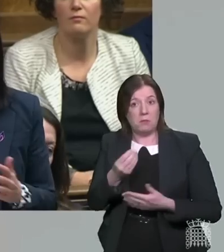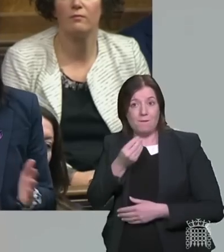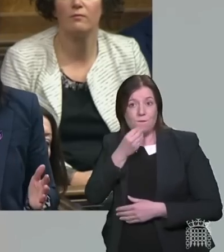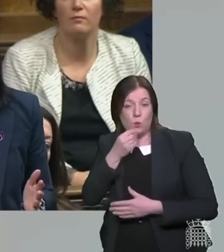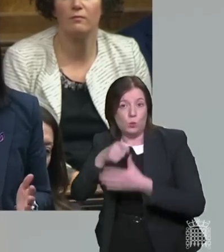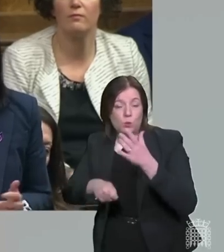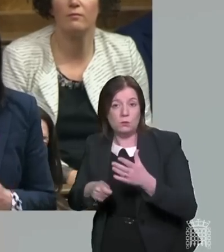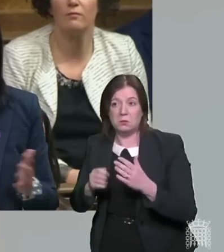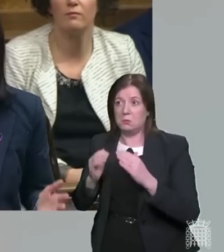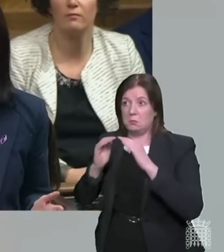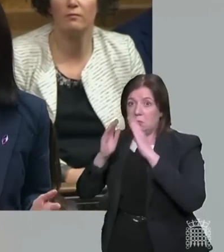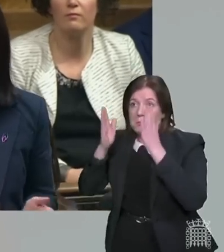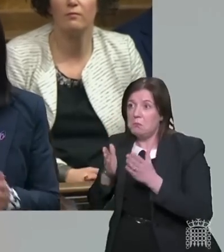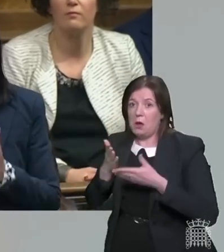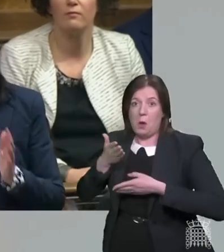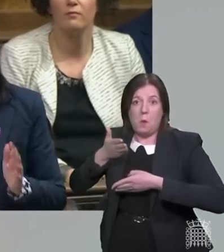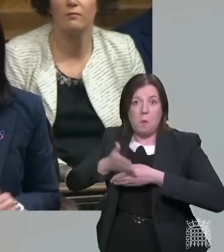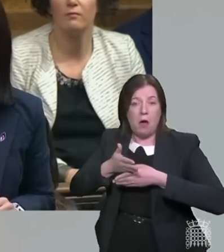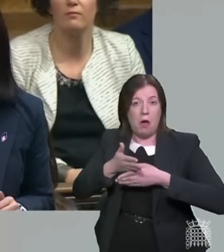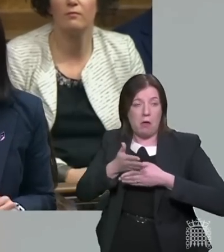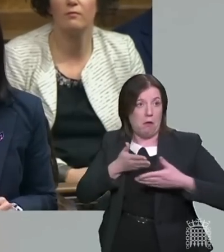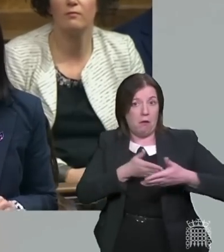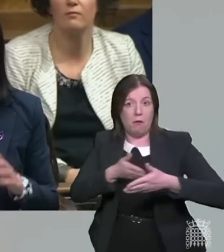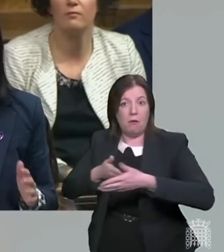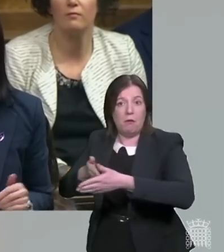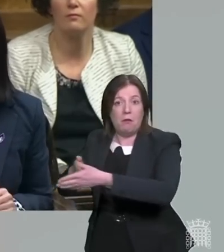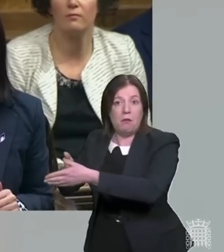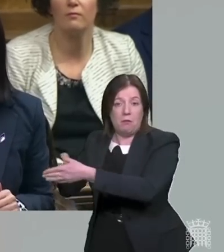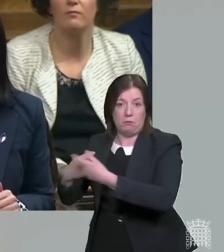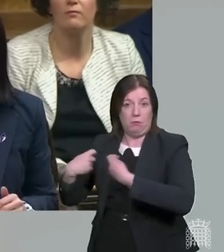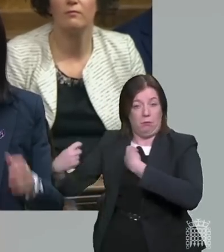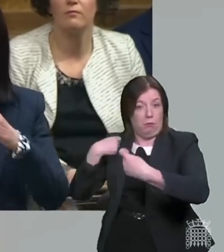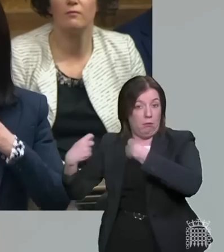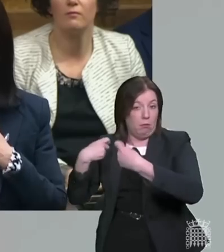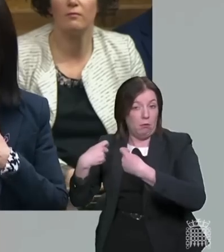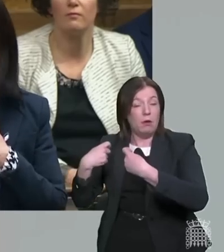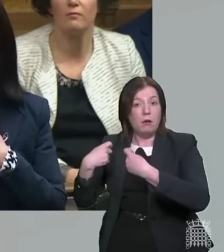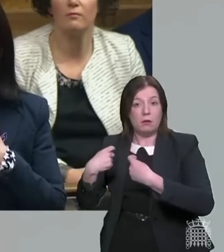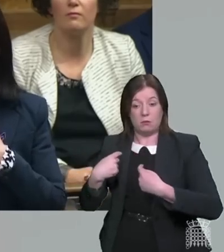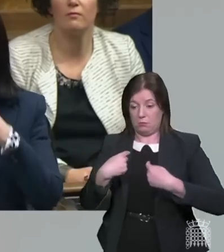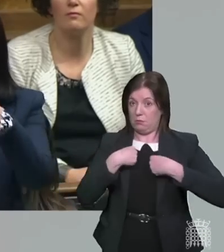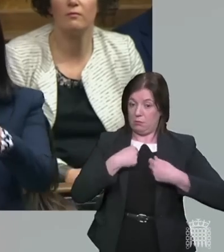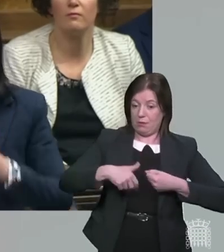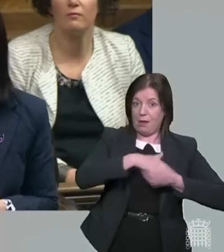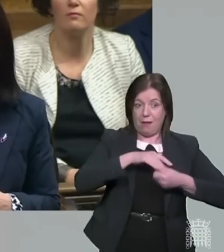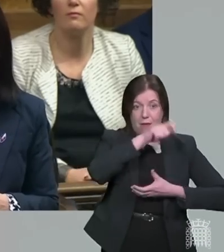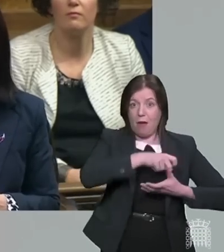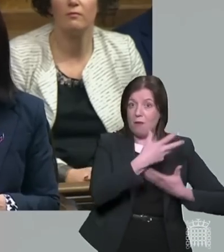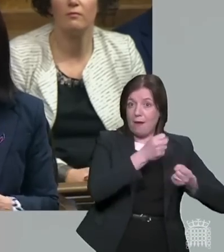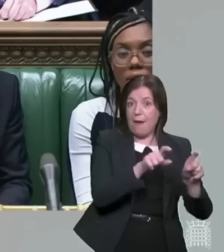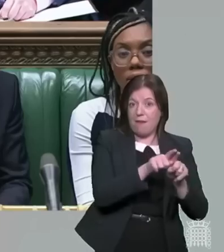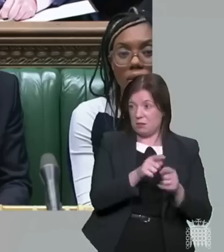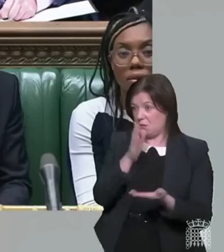food, housing or work. It's the lesser-known aspects of coercive control. It affects my constituents, the Prime